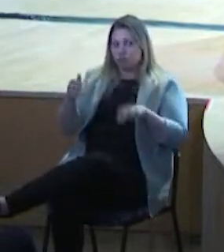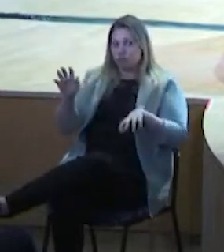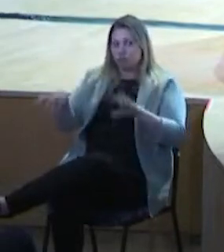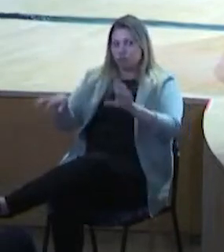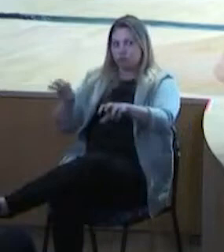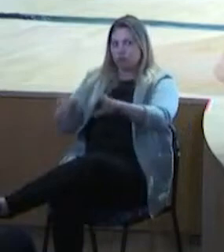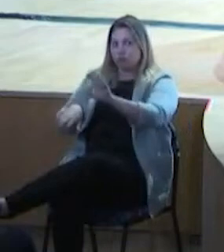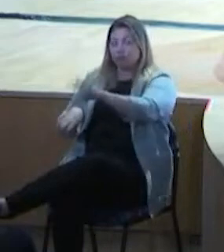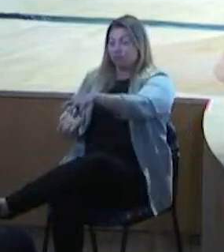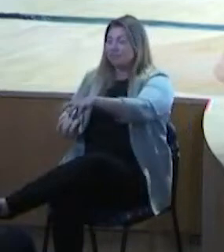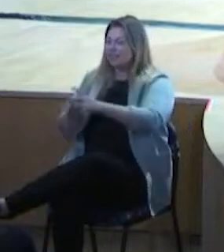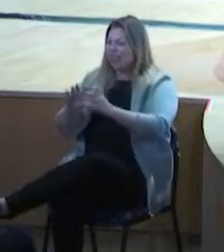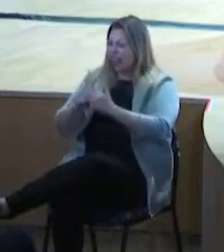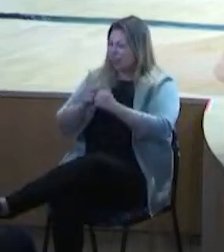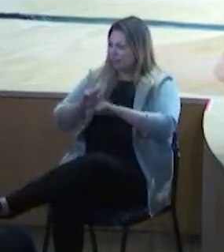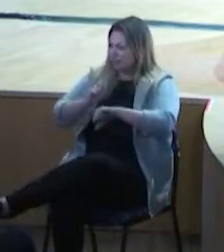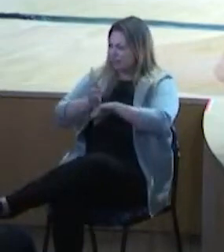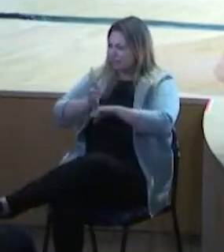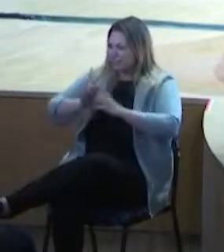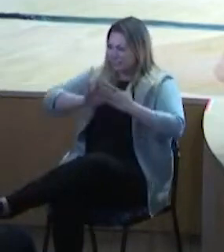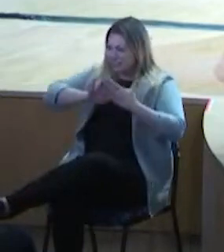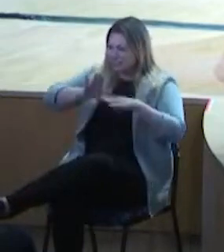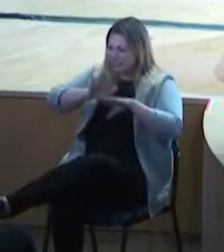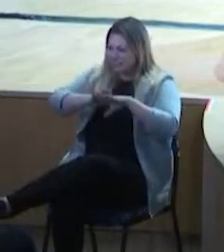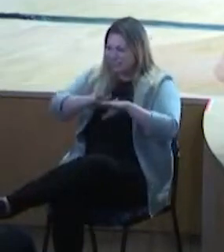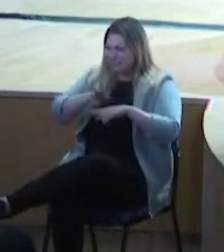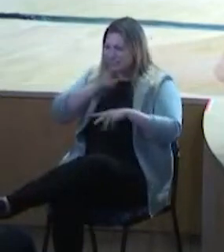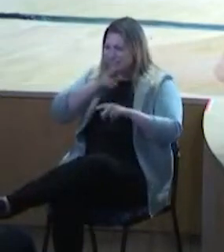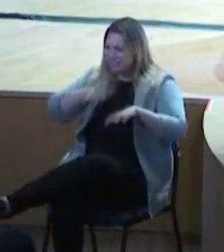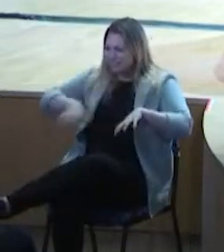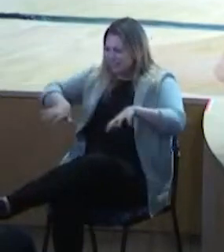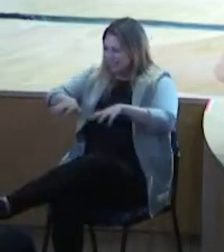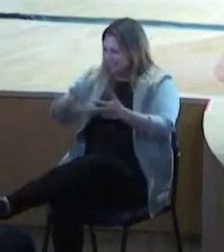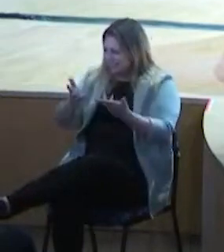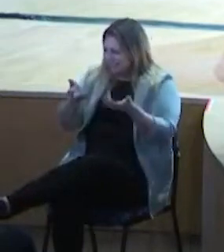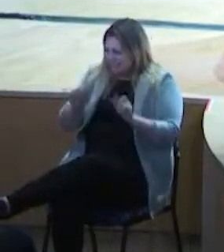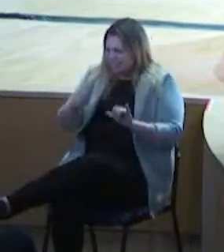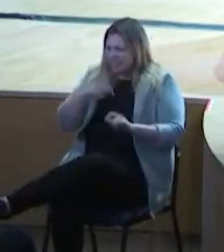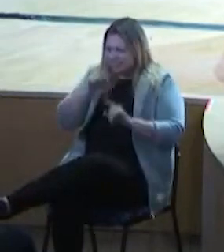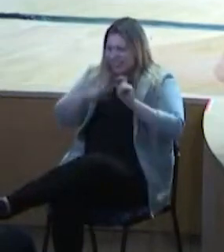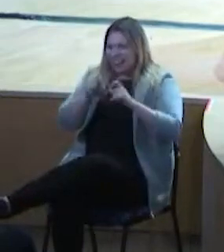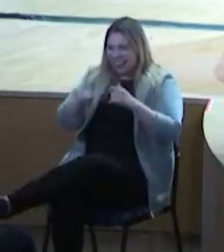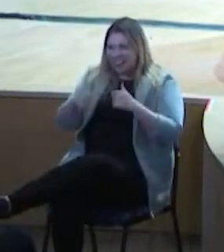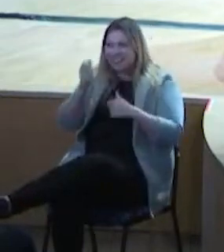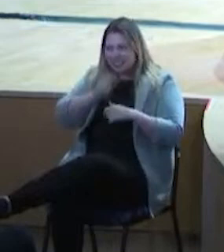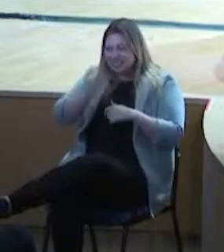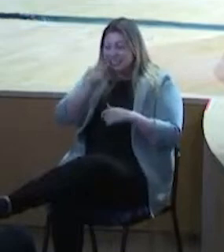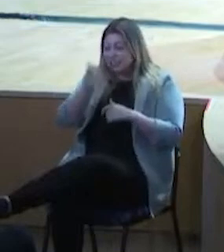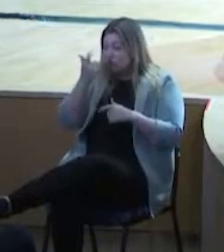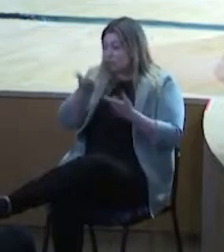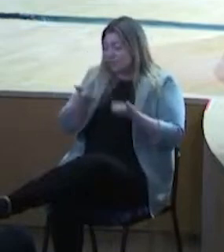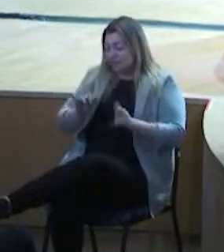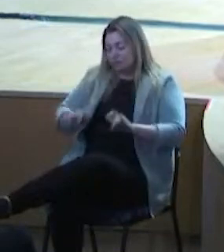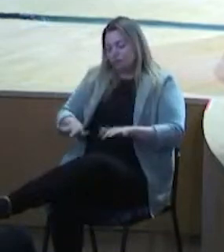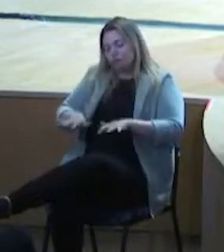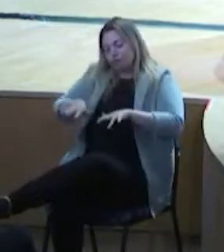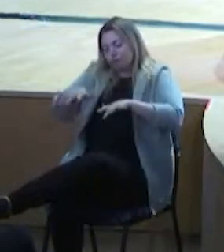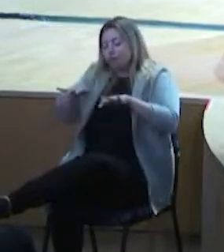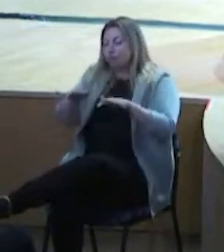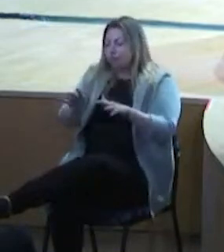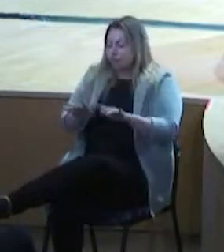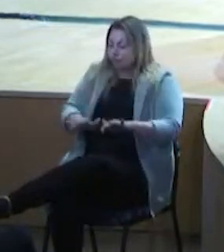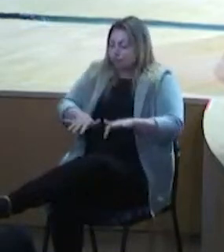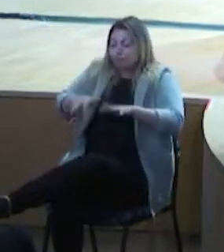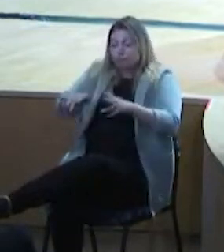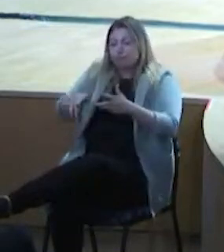how do you build a city on a lake, right? And this is a question we still ask every day, because the city still gets flooded. There's problems